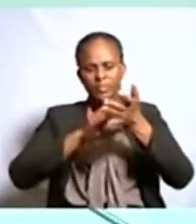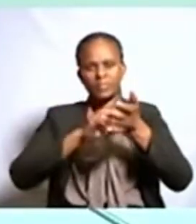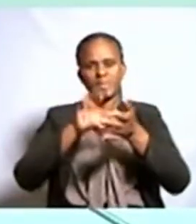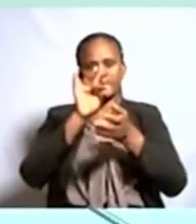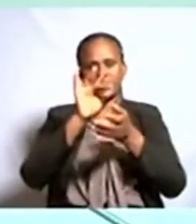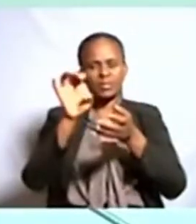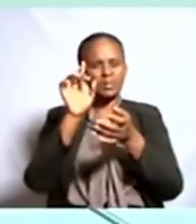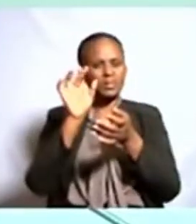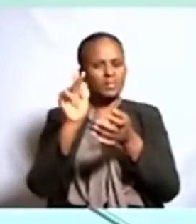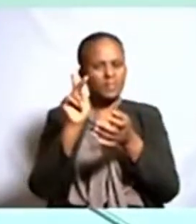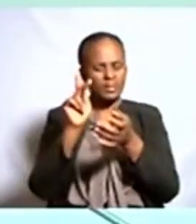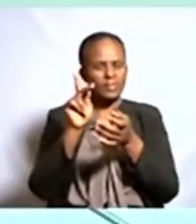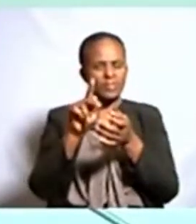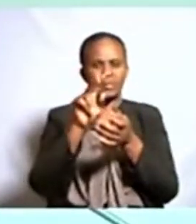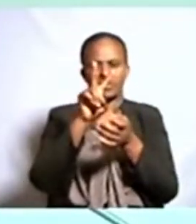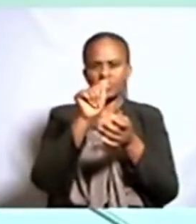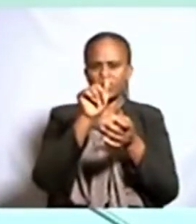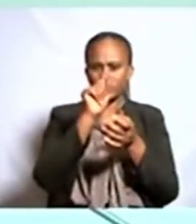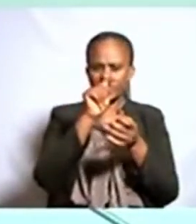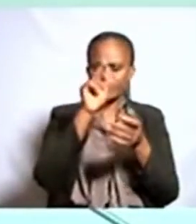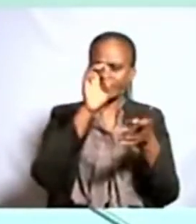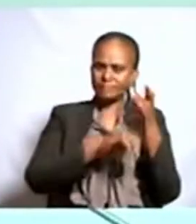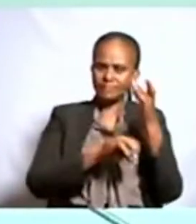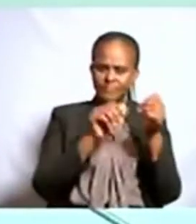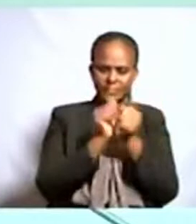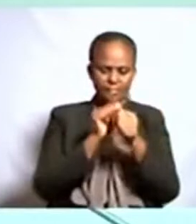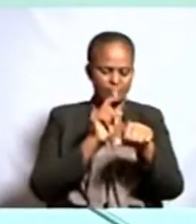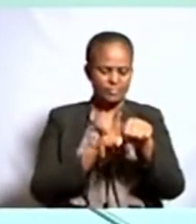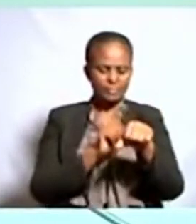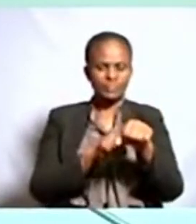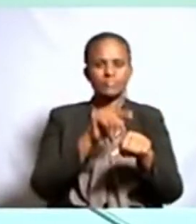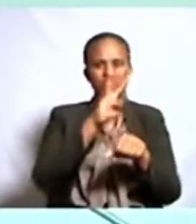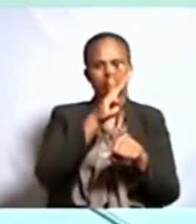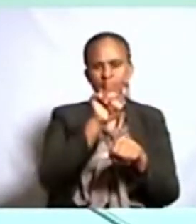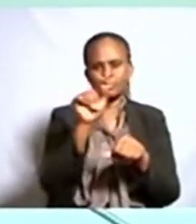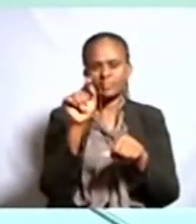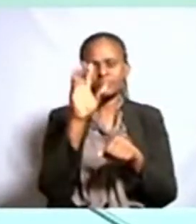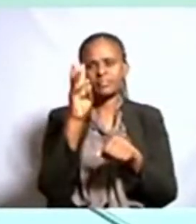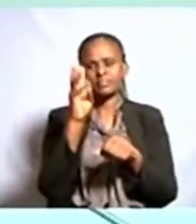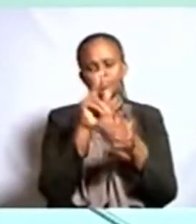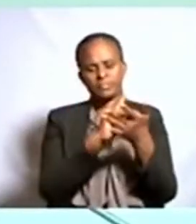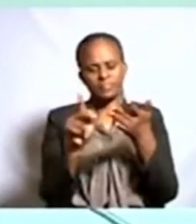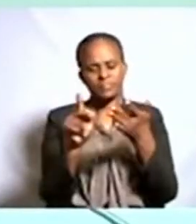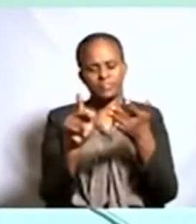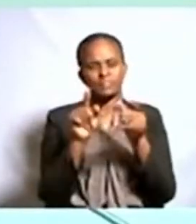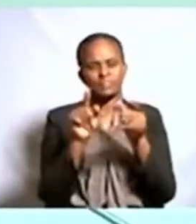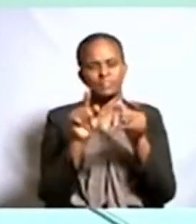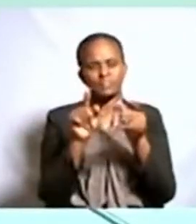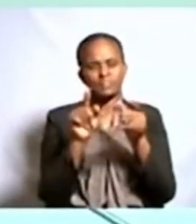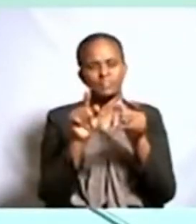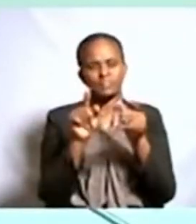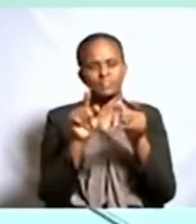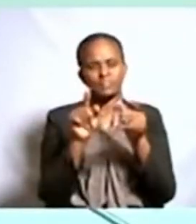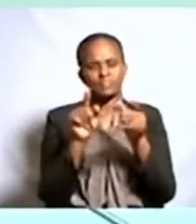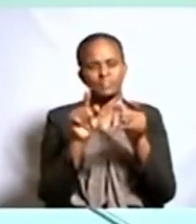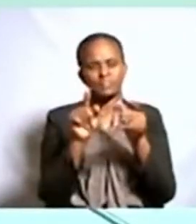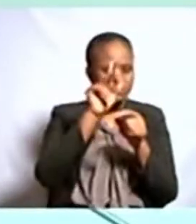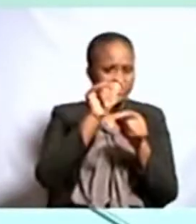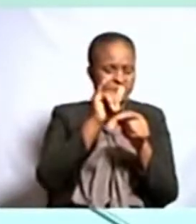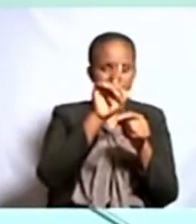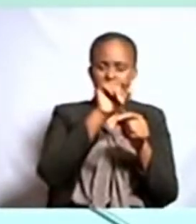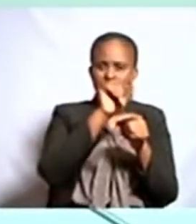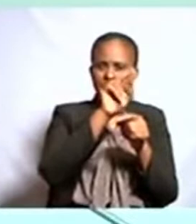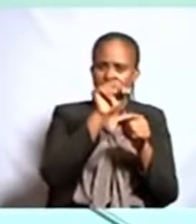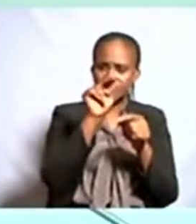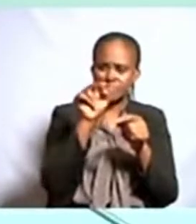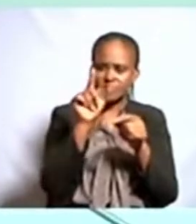382,800 kwacha, VAT exclusive, with a delivery period of 4 to 6 weeks. As at 31st July 2022, the